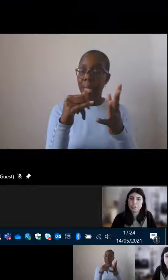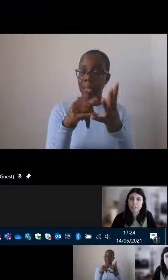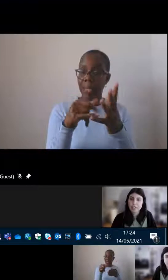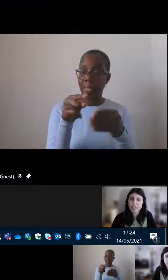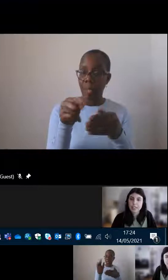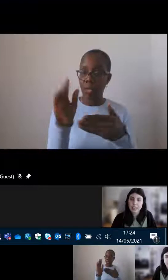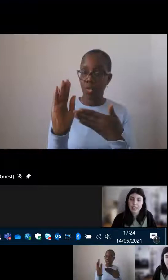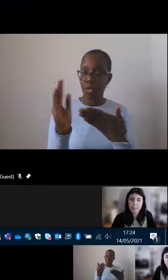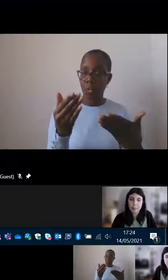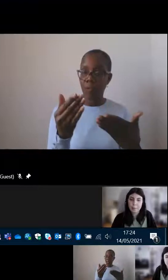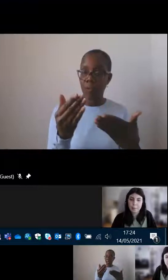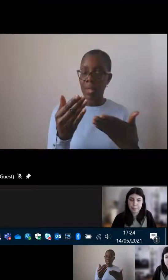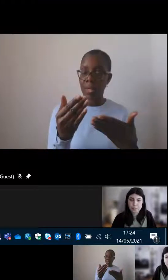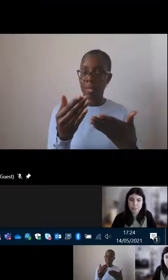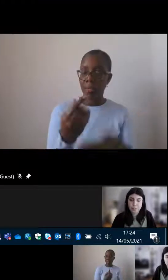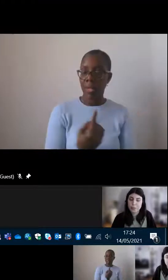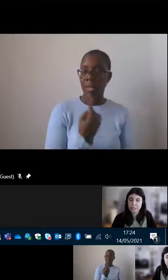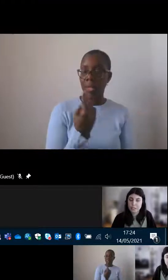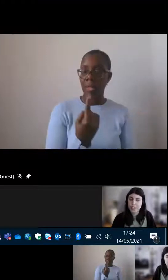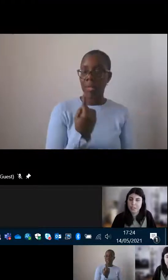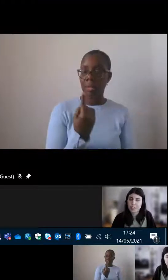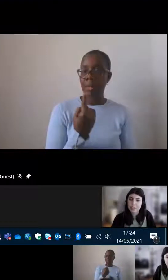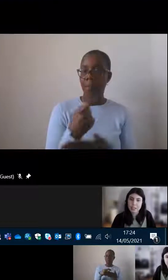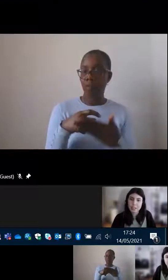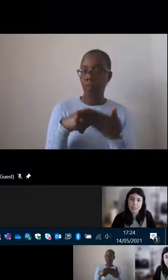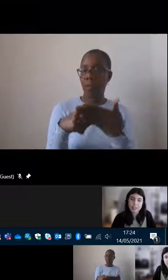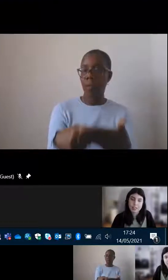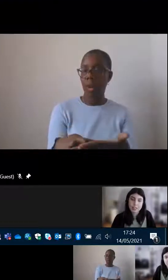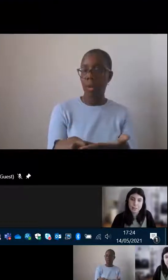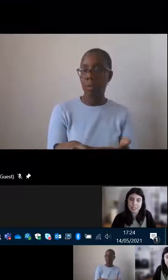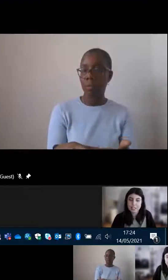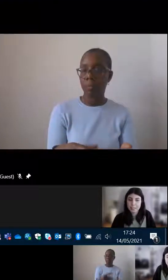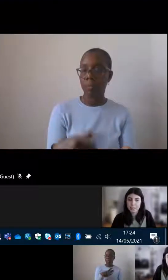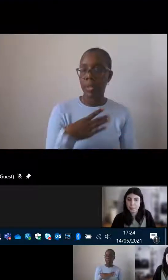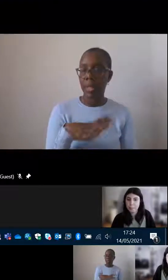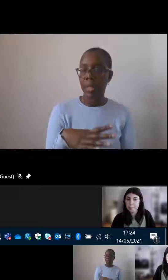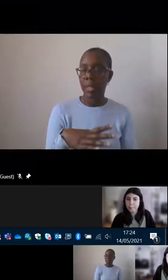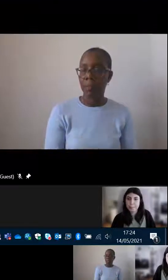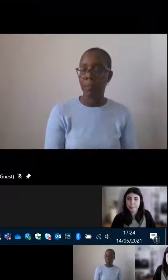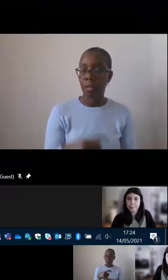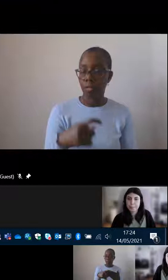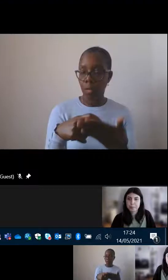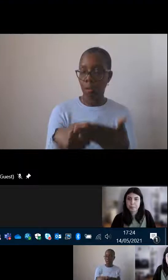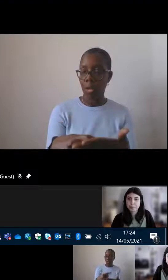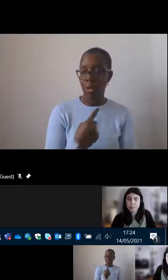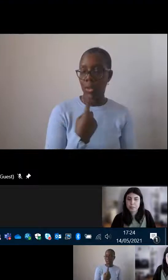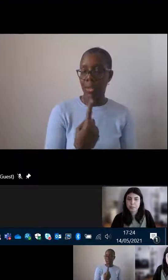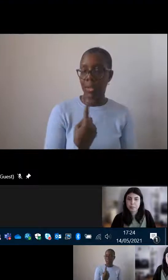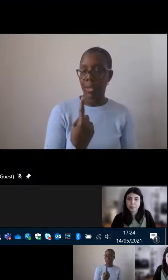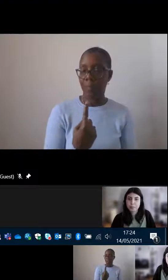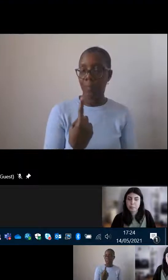but professionals can get support and advice if they contact them directly.